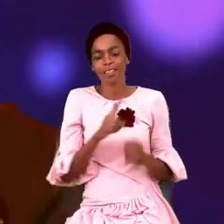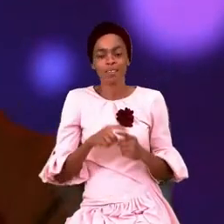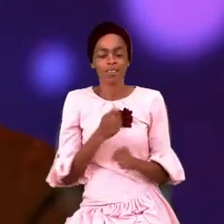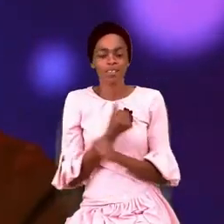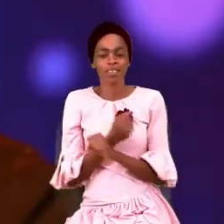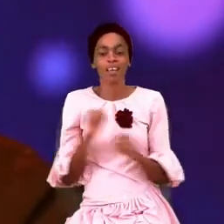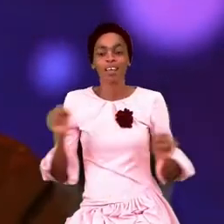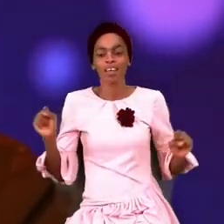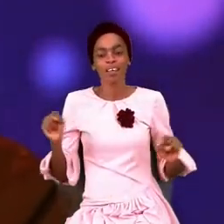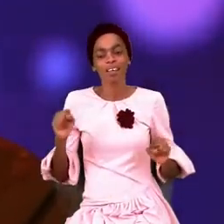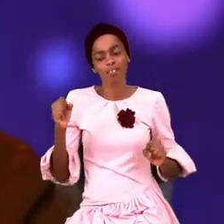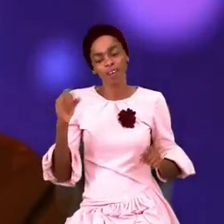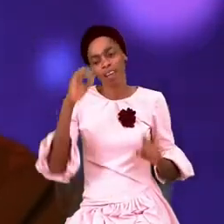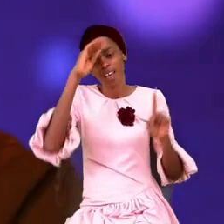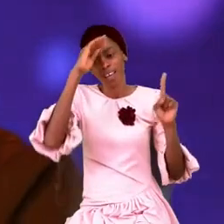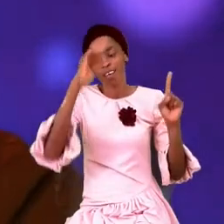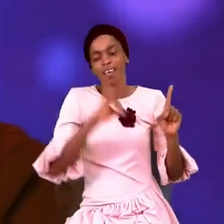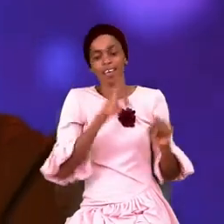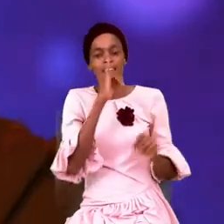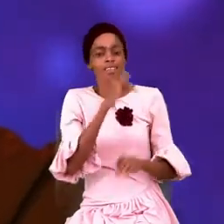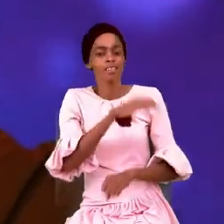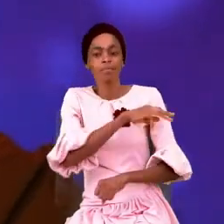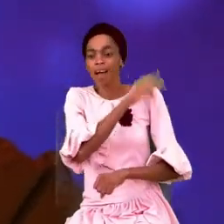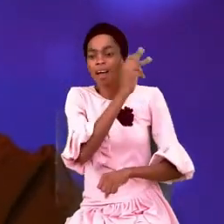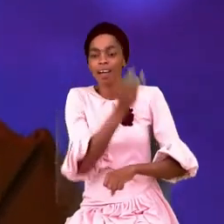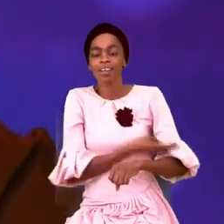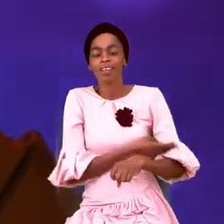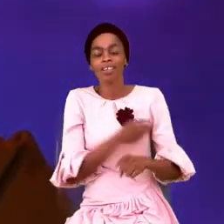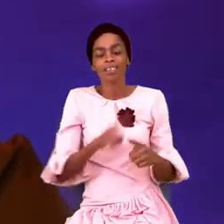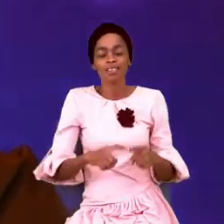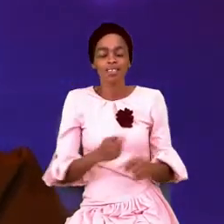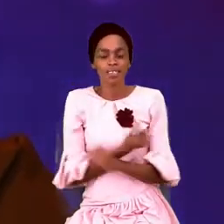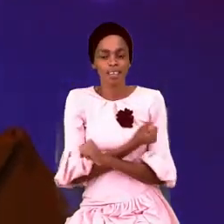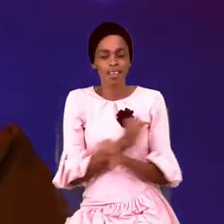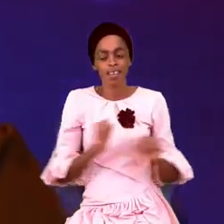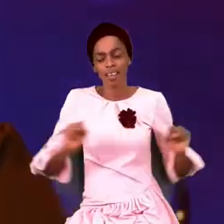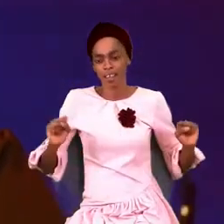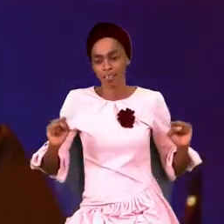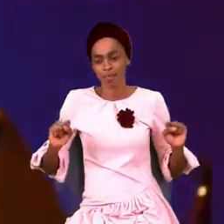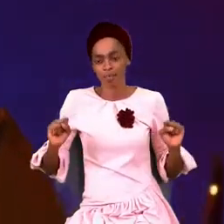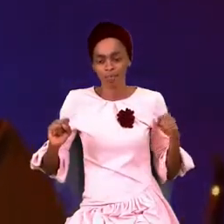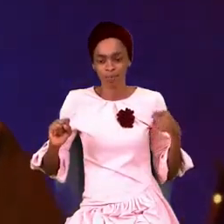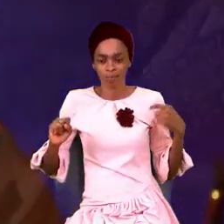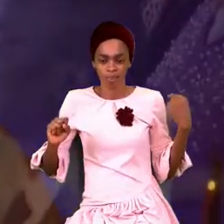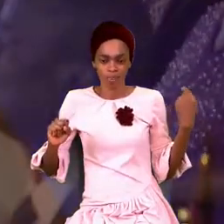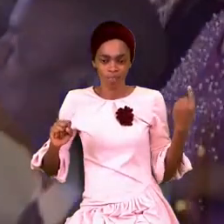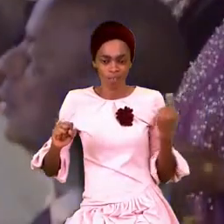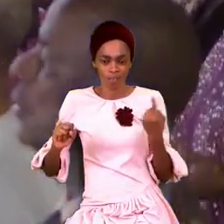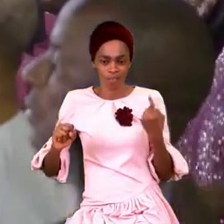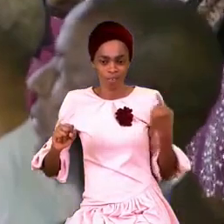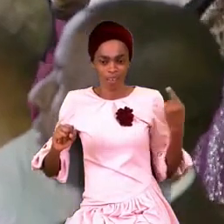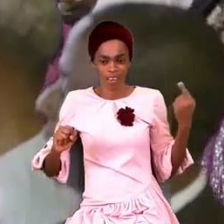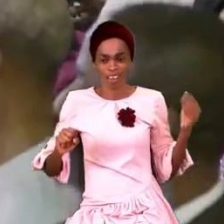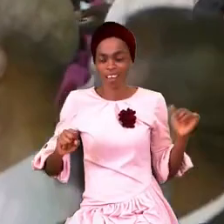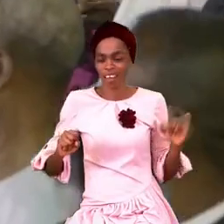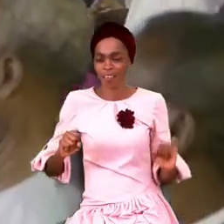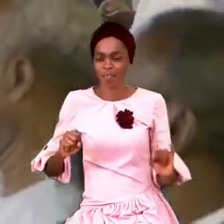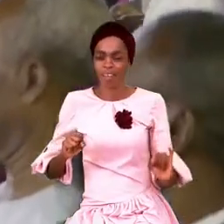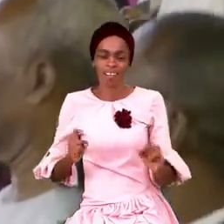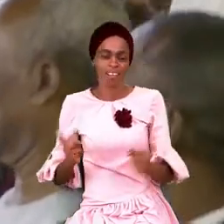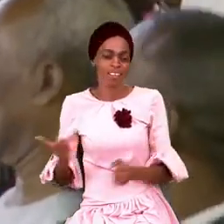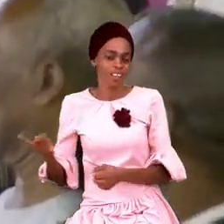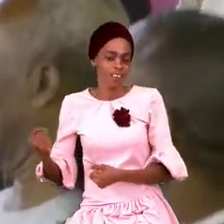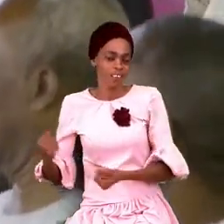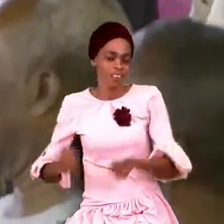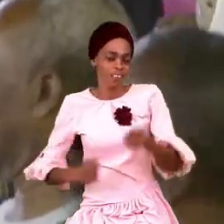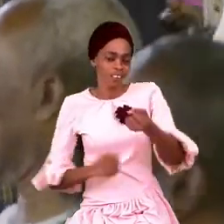Say, forever, the author of salvation. He rose